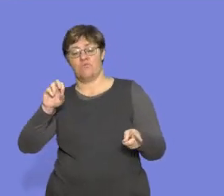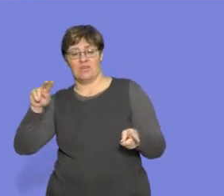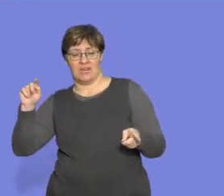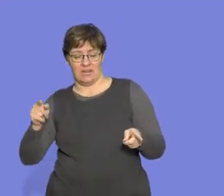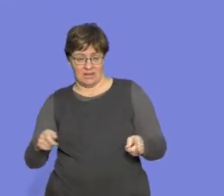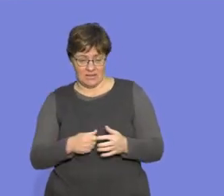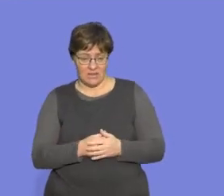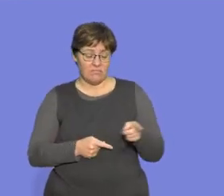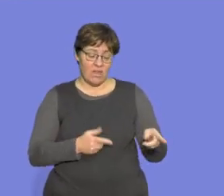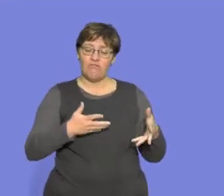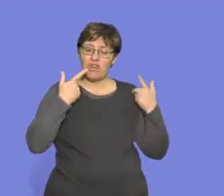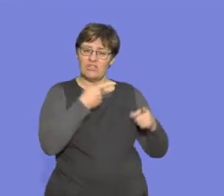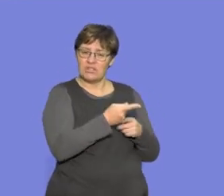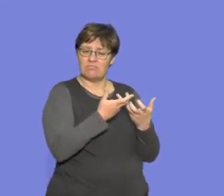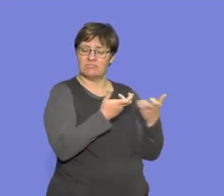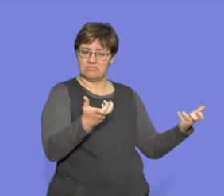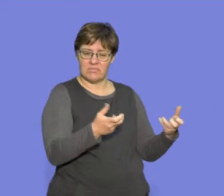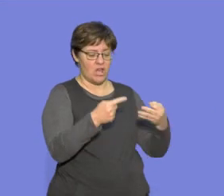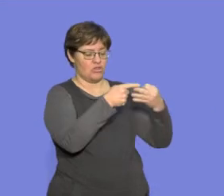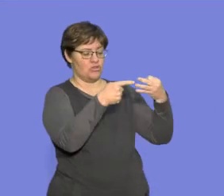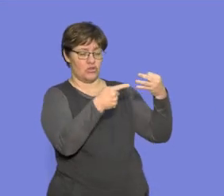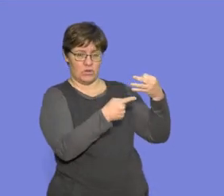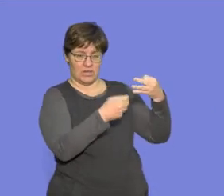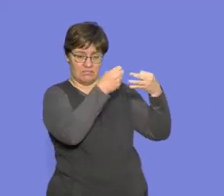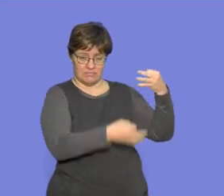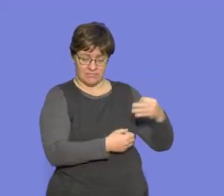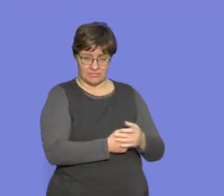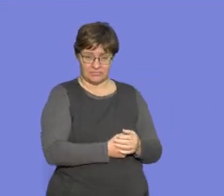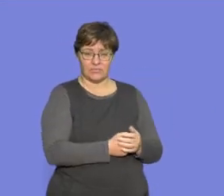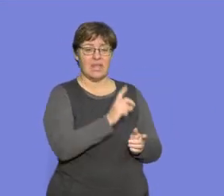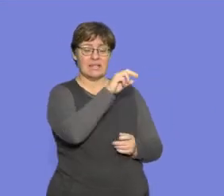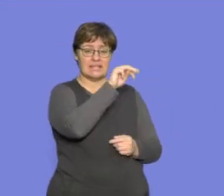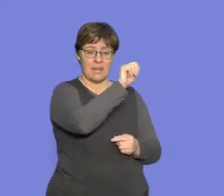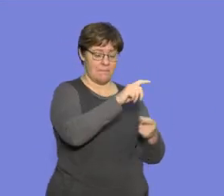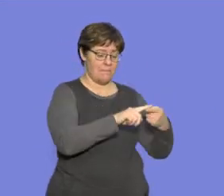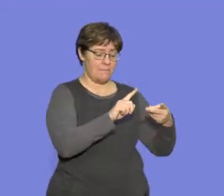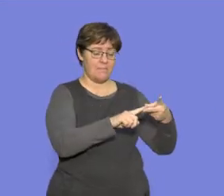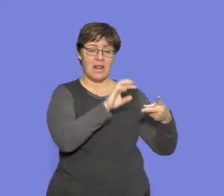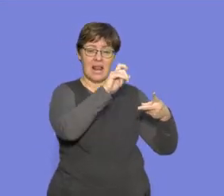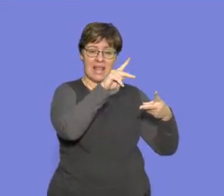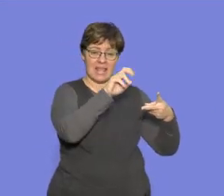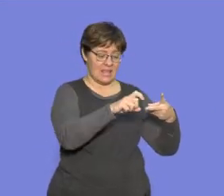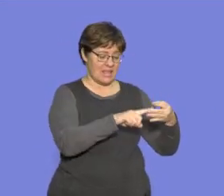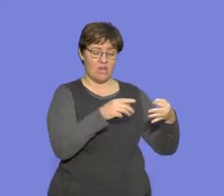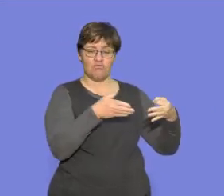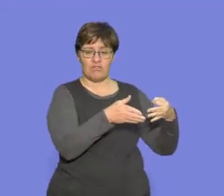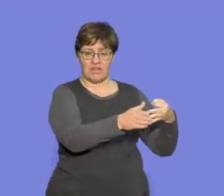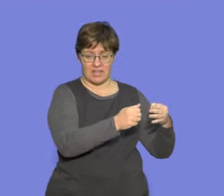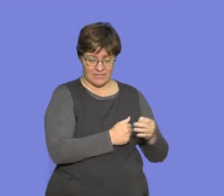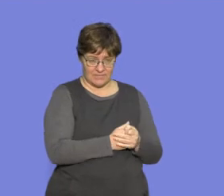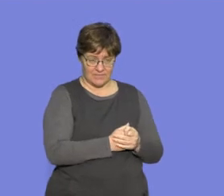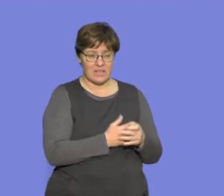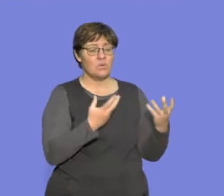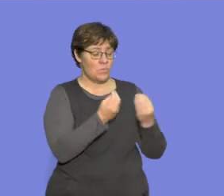freshwater biomes are divided into three different types. These are your dams and lakes, rivers, along with